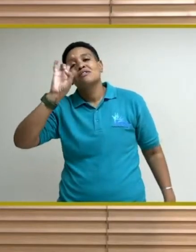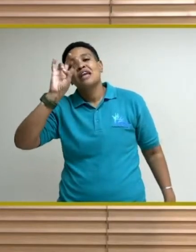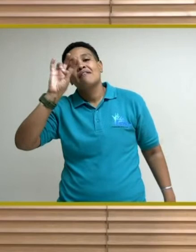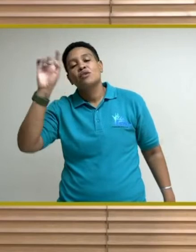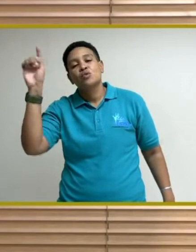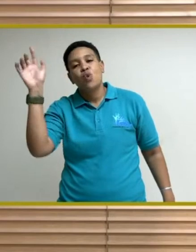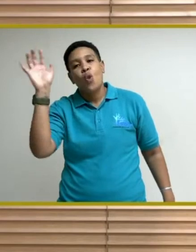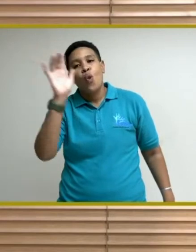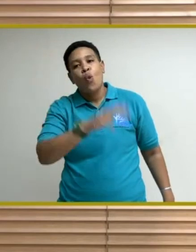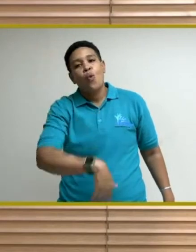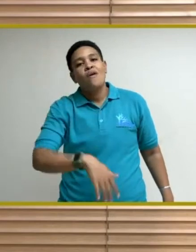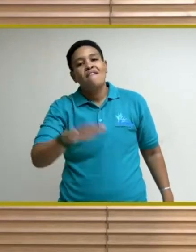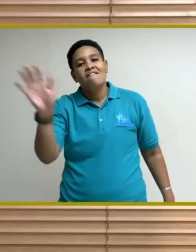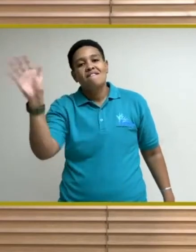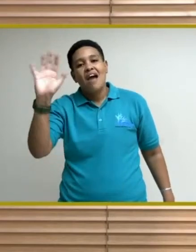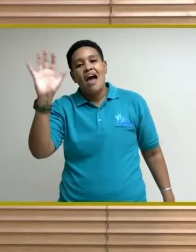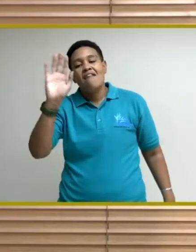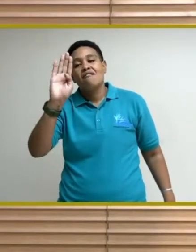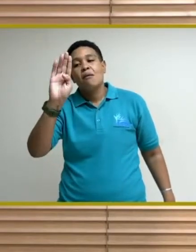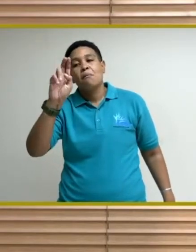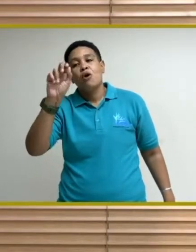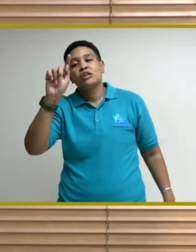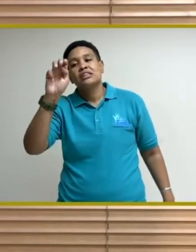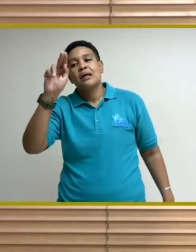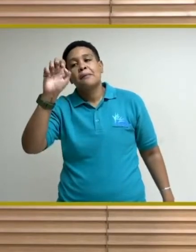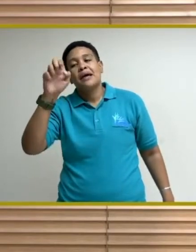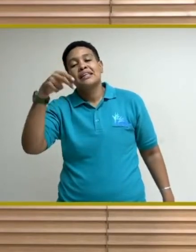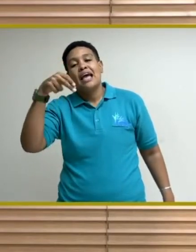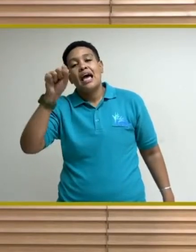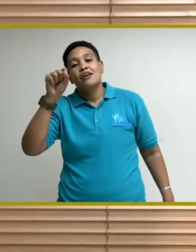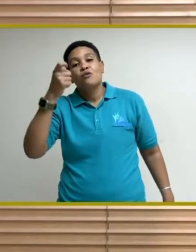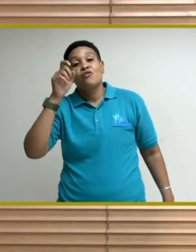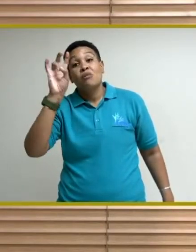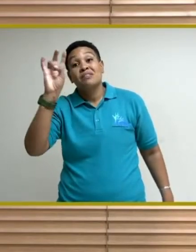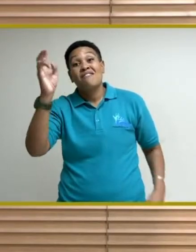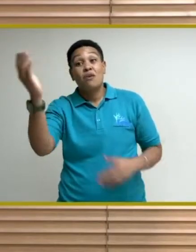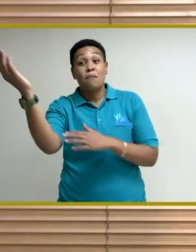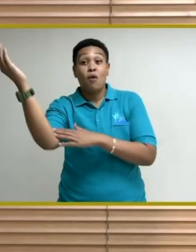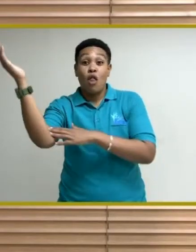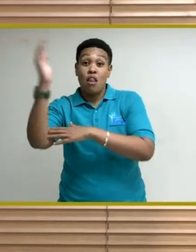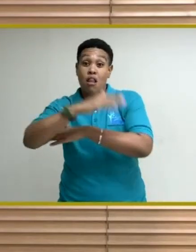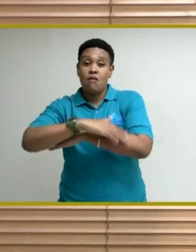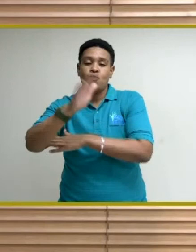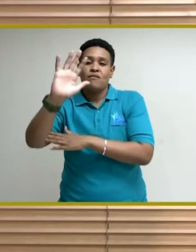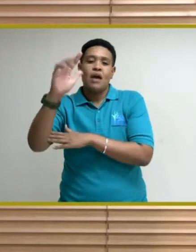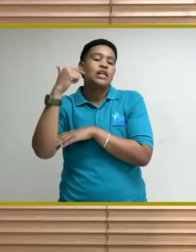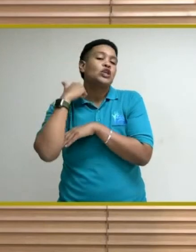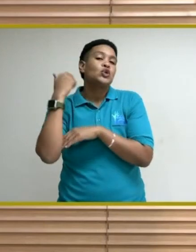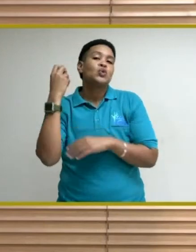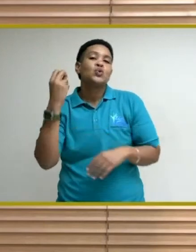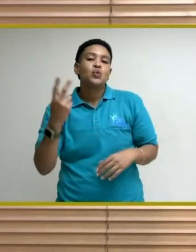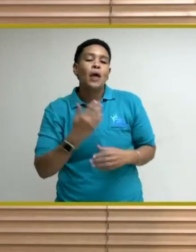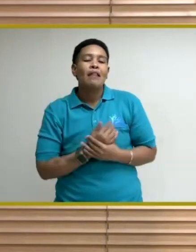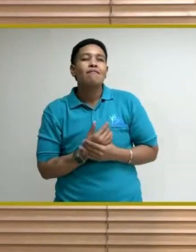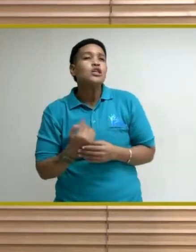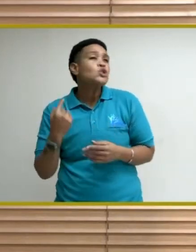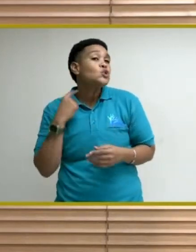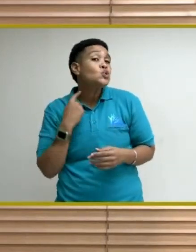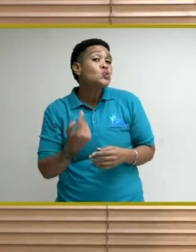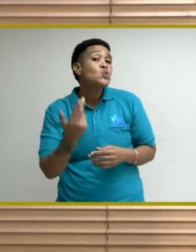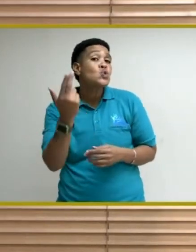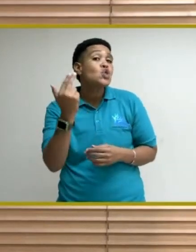p.m. So that's a Bustamante High School from 7 a.m. to 5 p.m. on June 12th. And on June